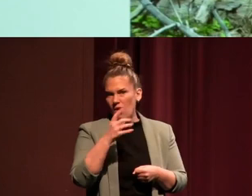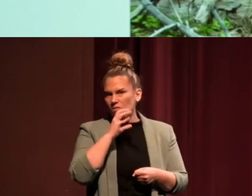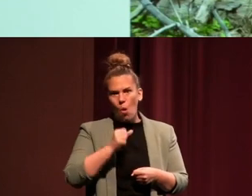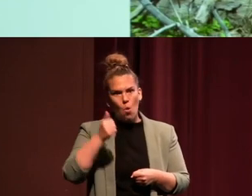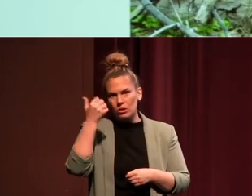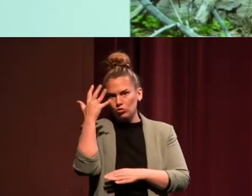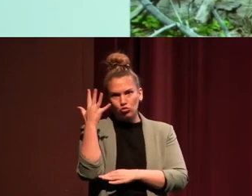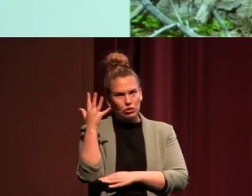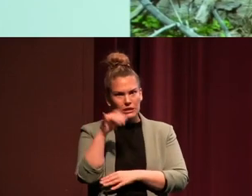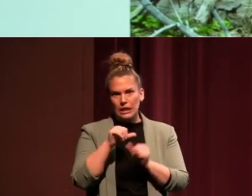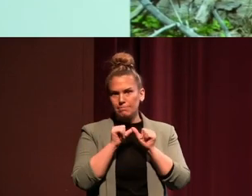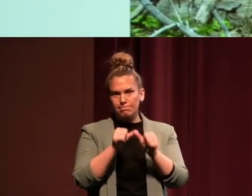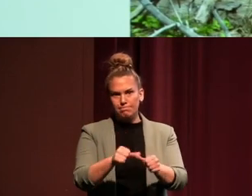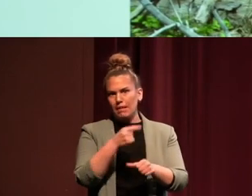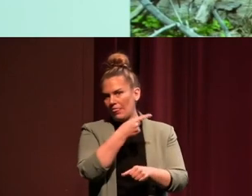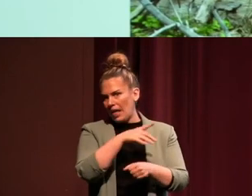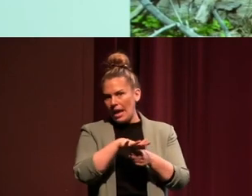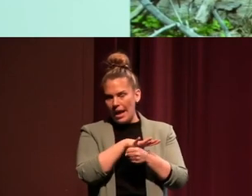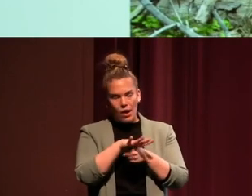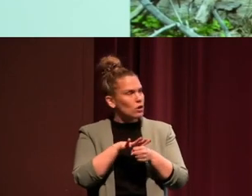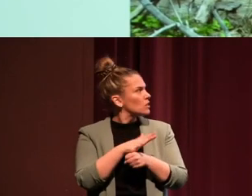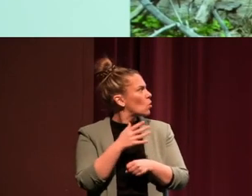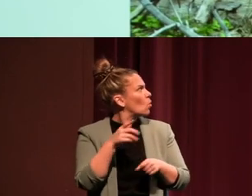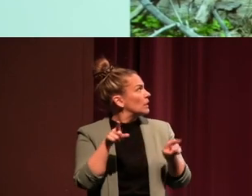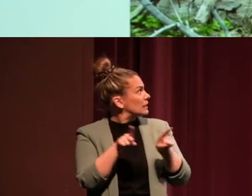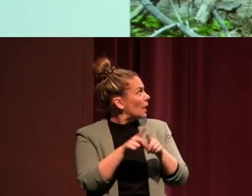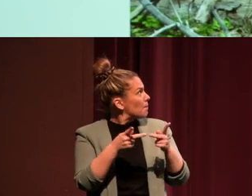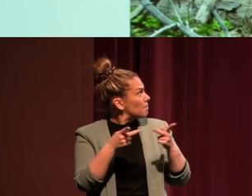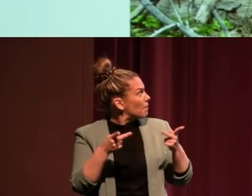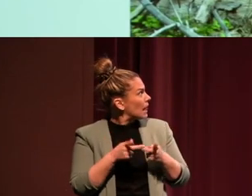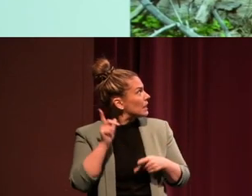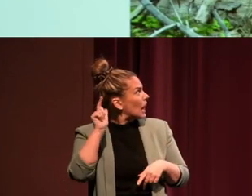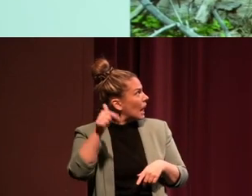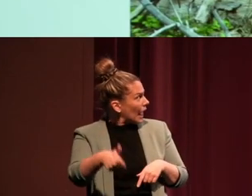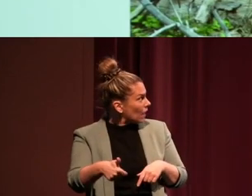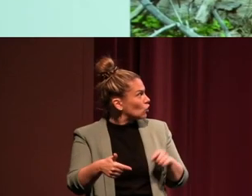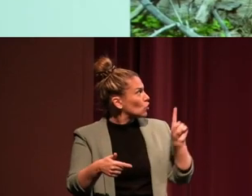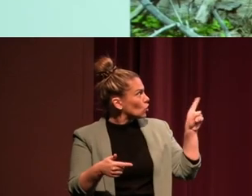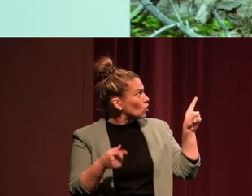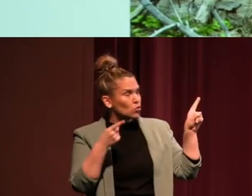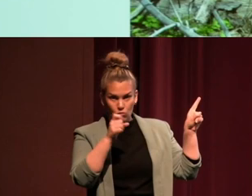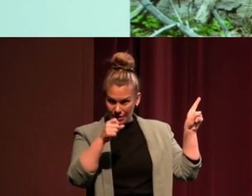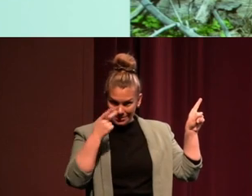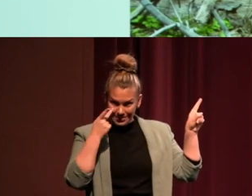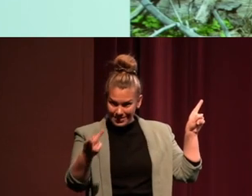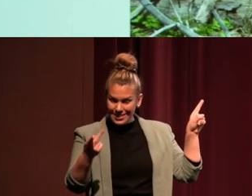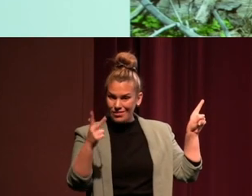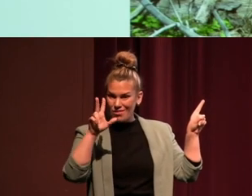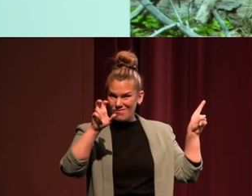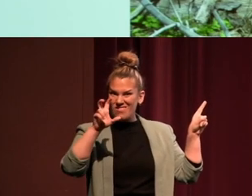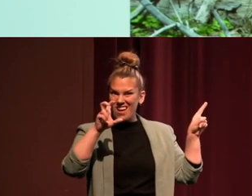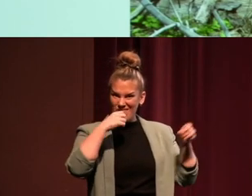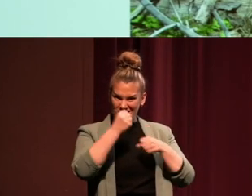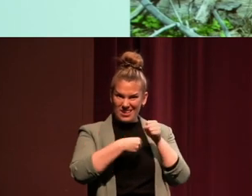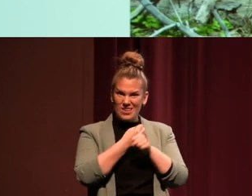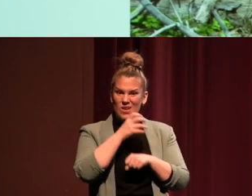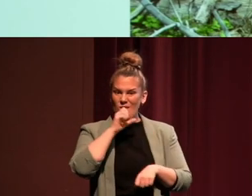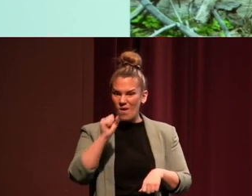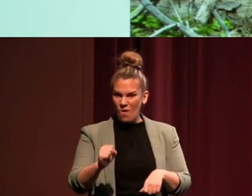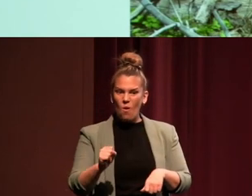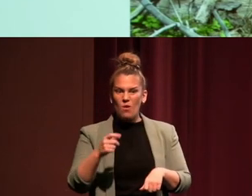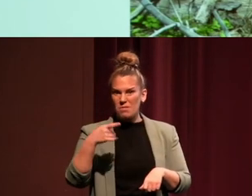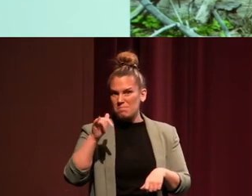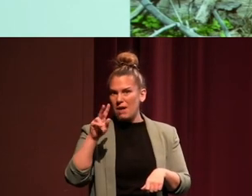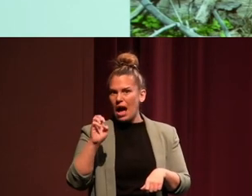same site after logging. You can actually see the 300-year-old pines, and the grand fir is